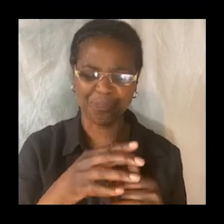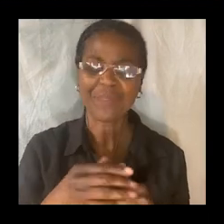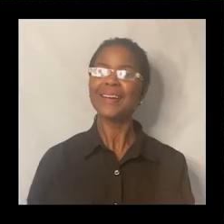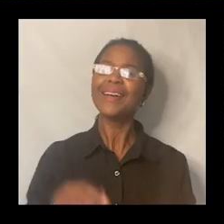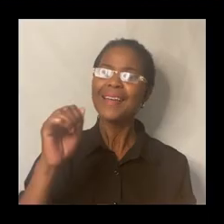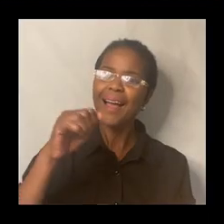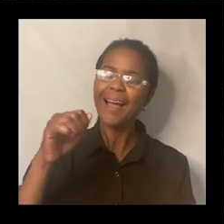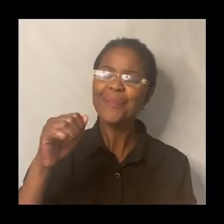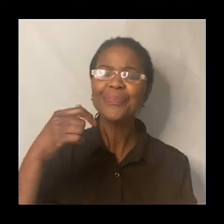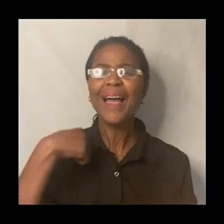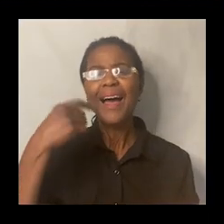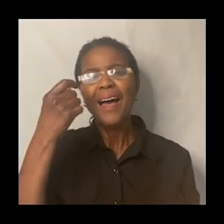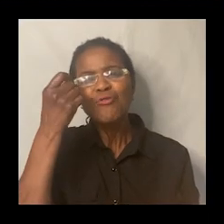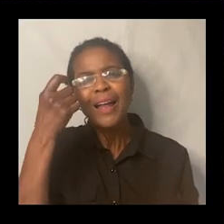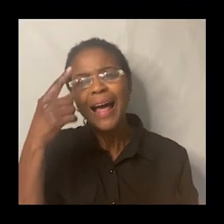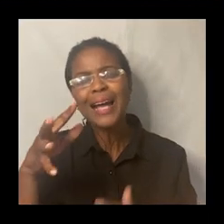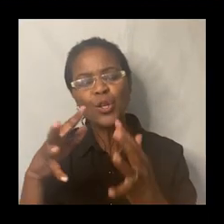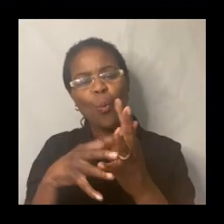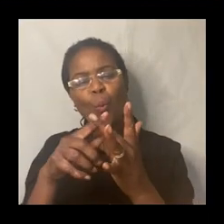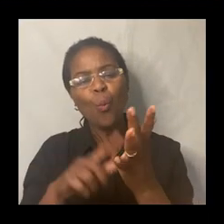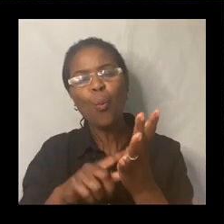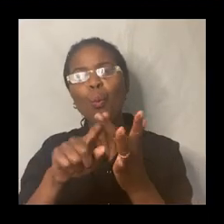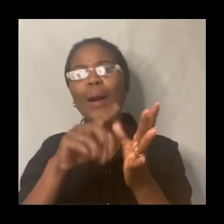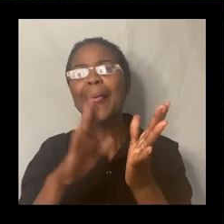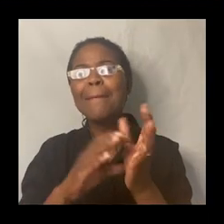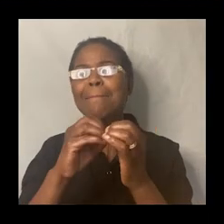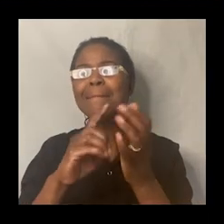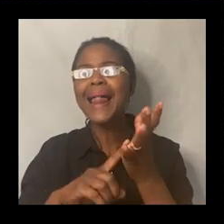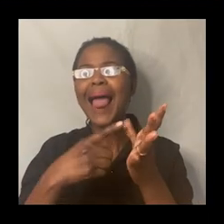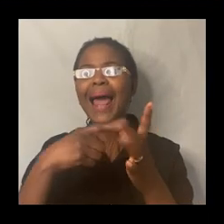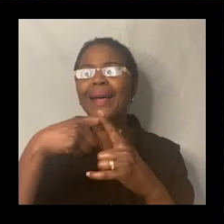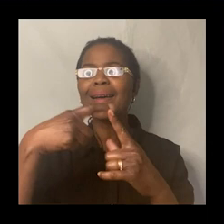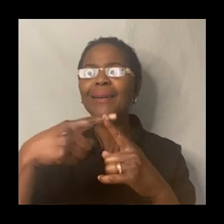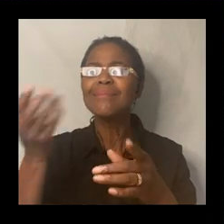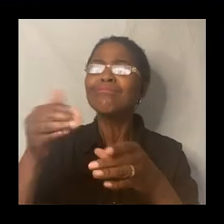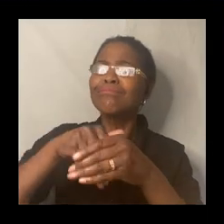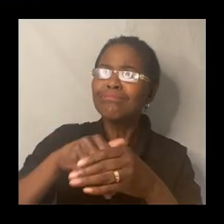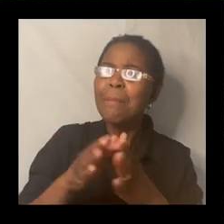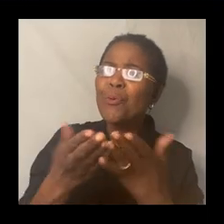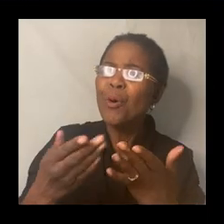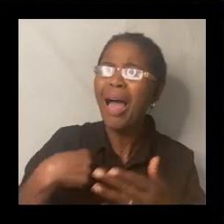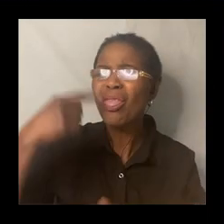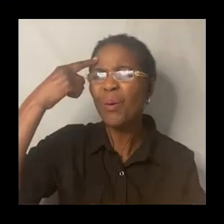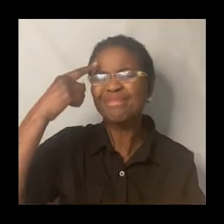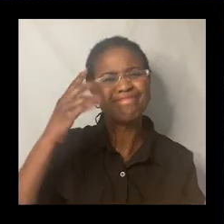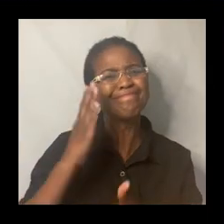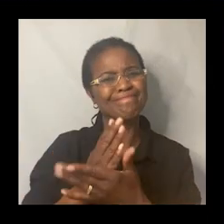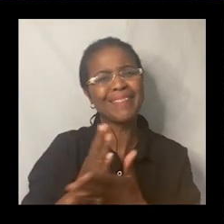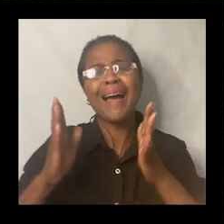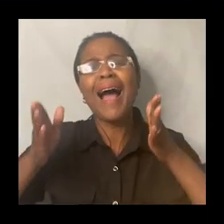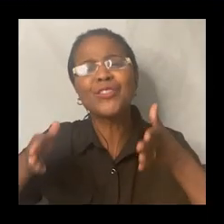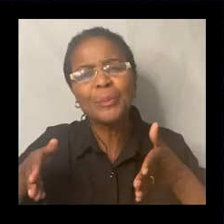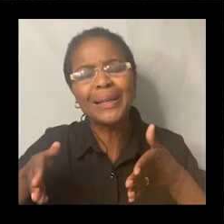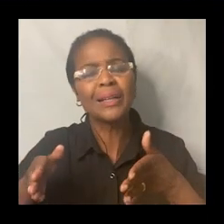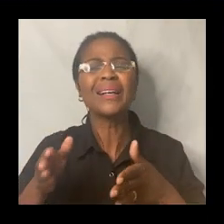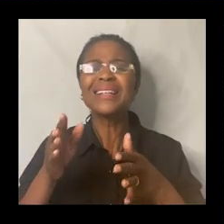Yeah, and when I realised that William Blake was going to be in the book, I thought, of course he has to be. Blake has got to be in here. Especially, you know, his wonderful Songs